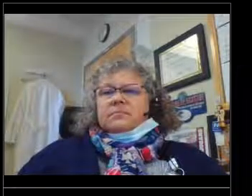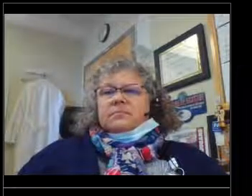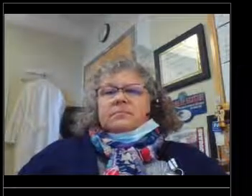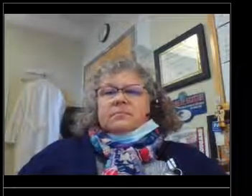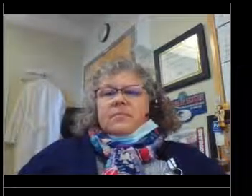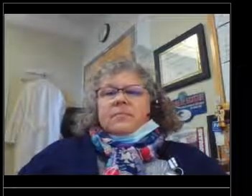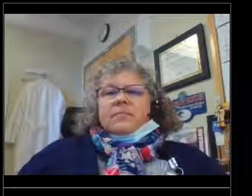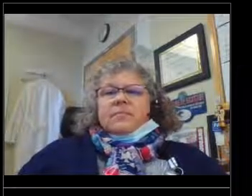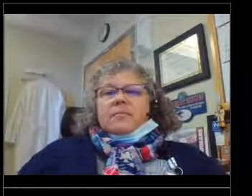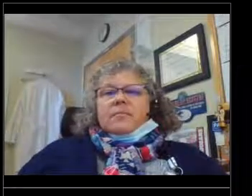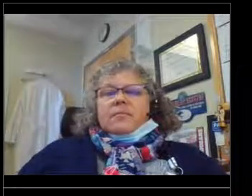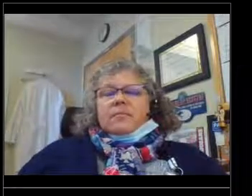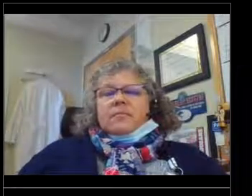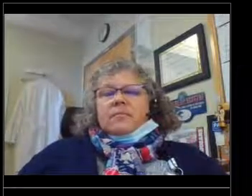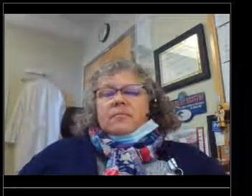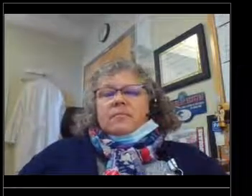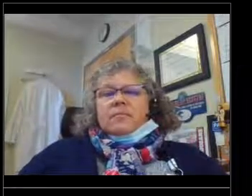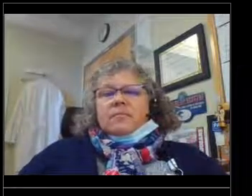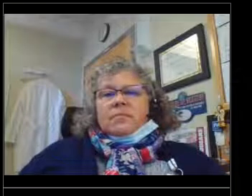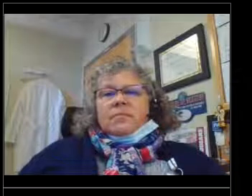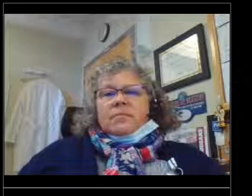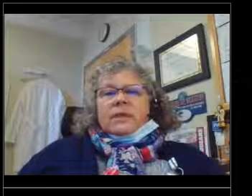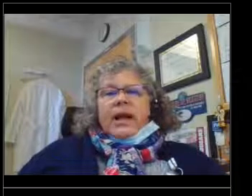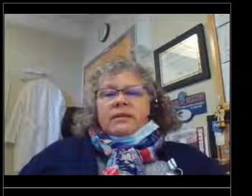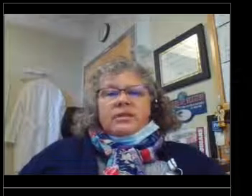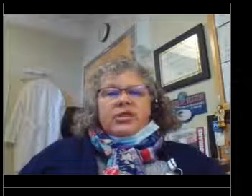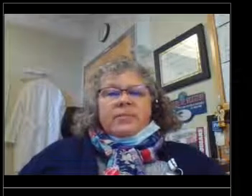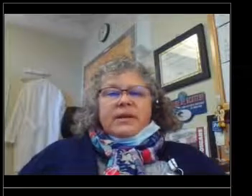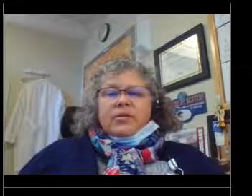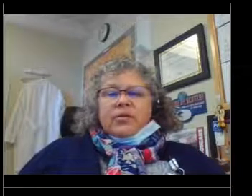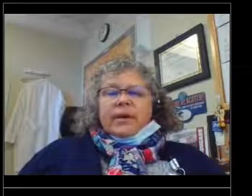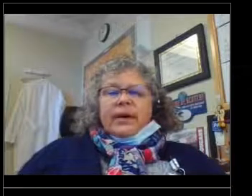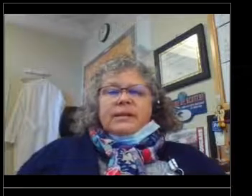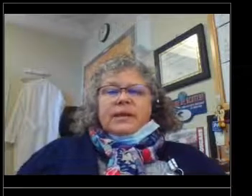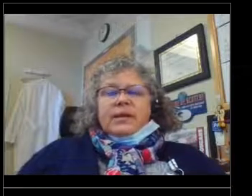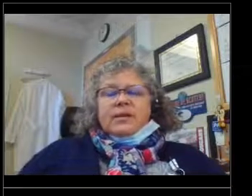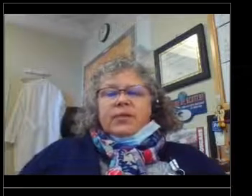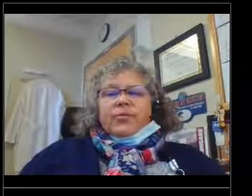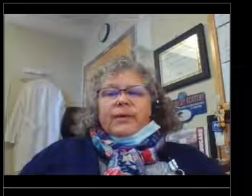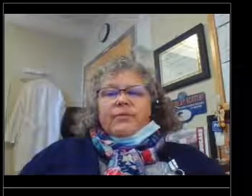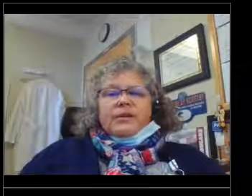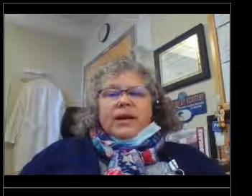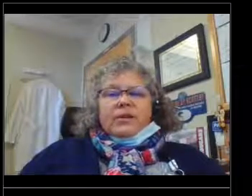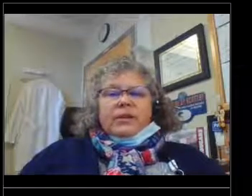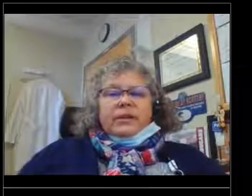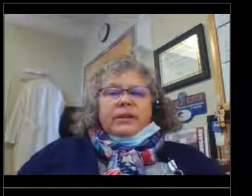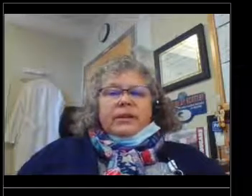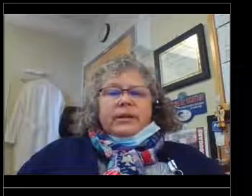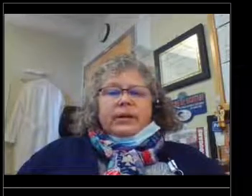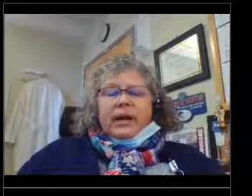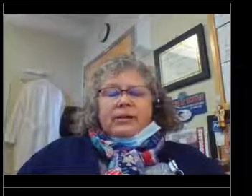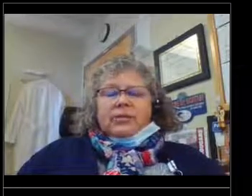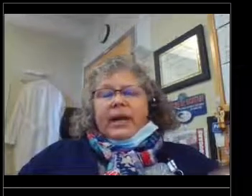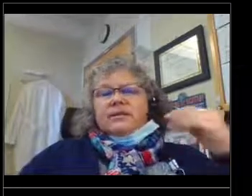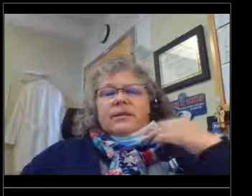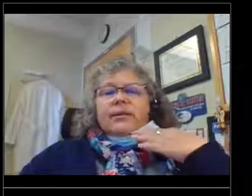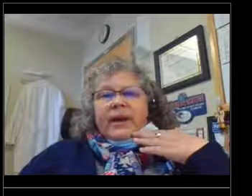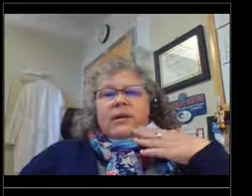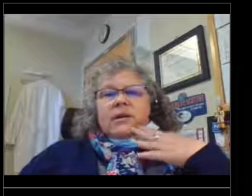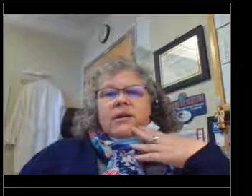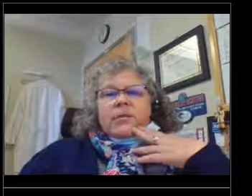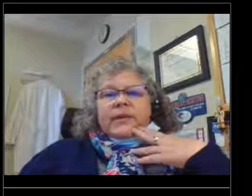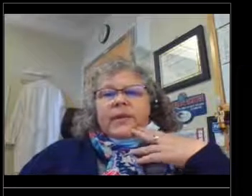have time. I think that's fine to do that. And Jim, these are great studies. All 3 of these are actually actual